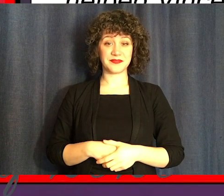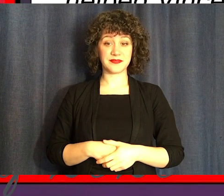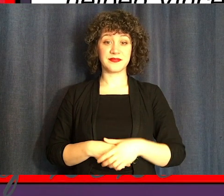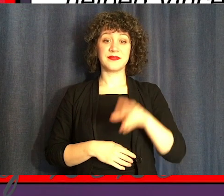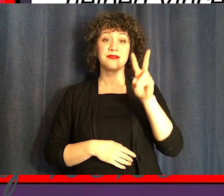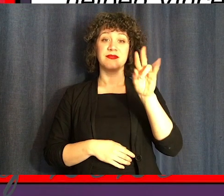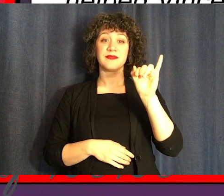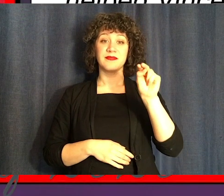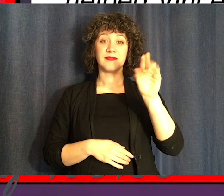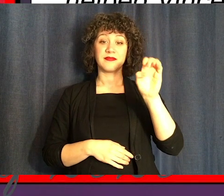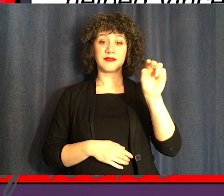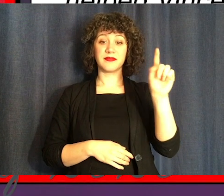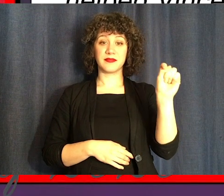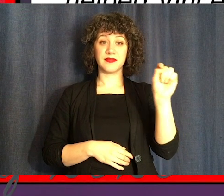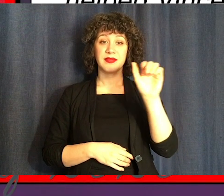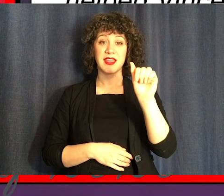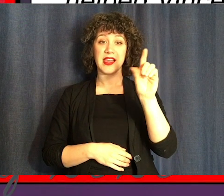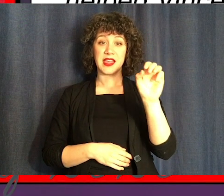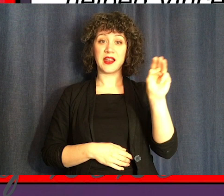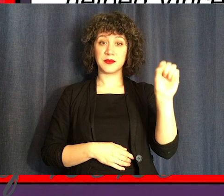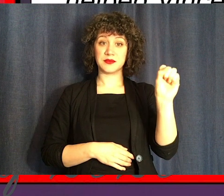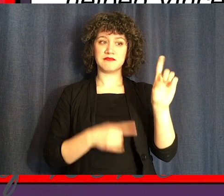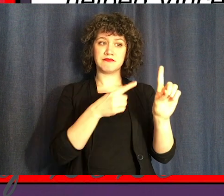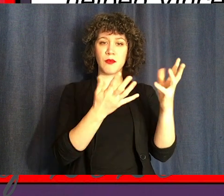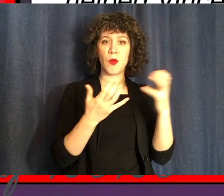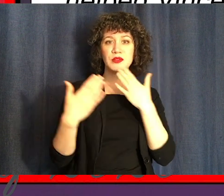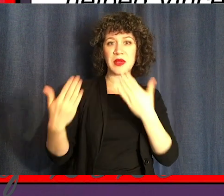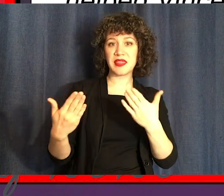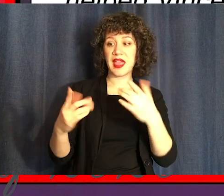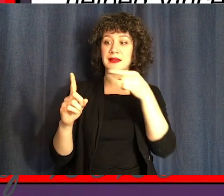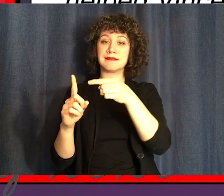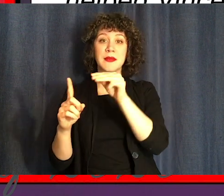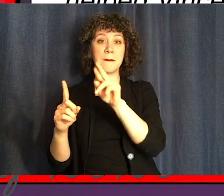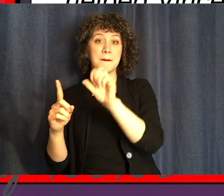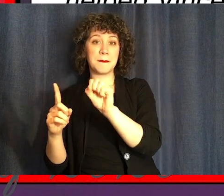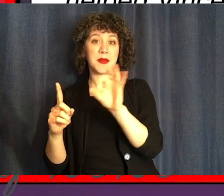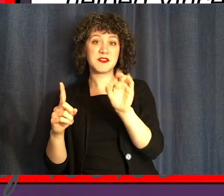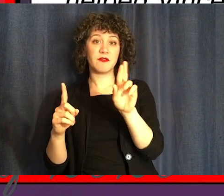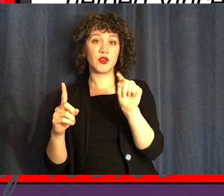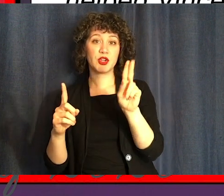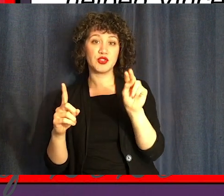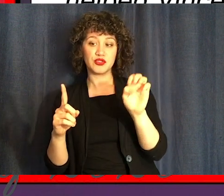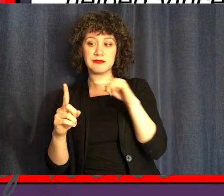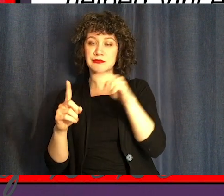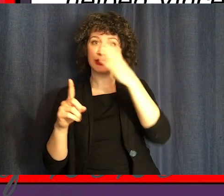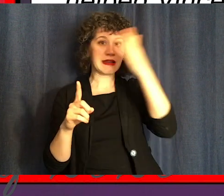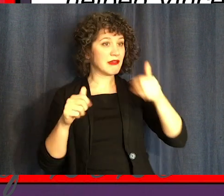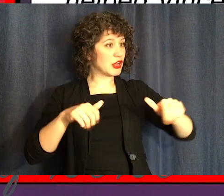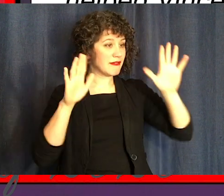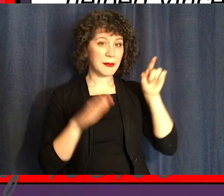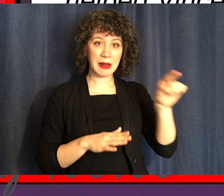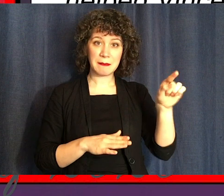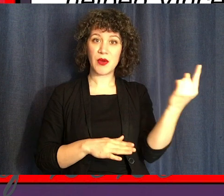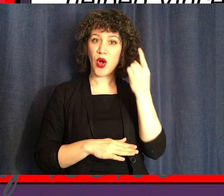Vincent Adams. Vincent would like to thank Mrs. Fortune. She never gave up on him and always helped